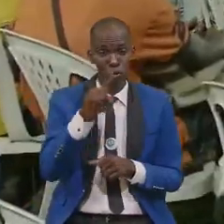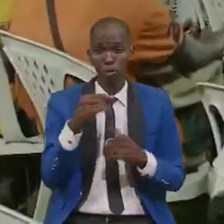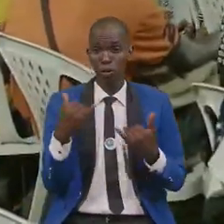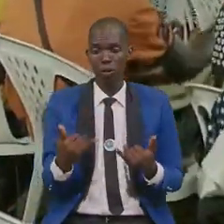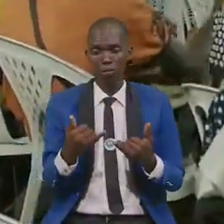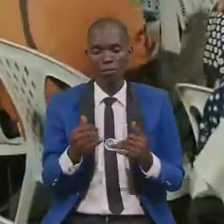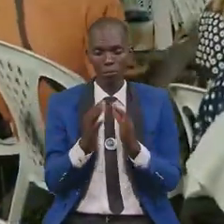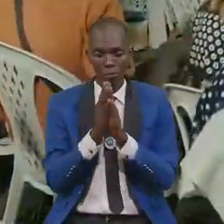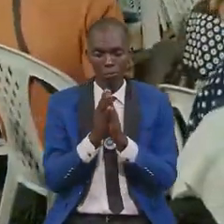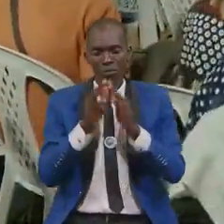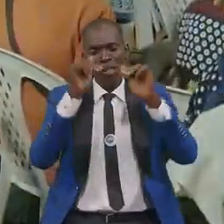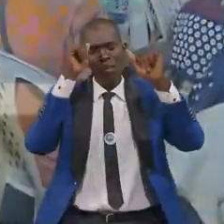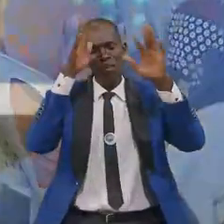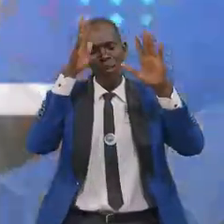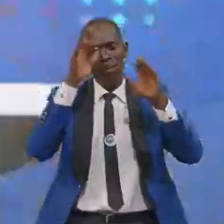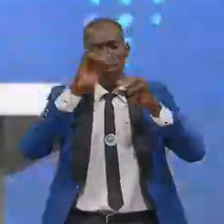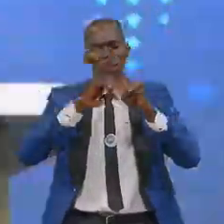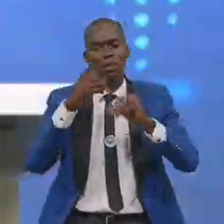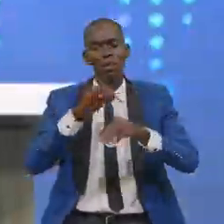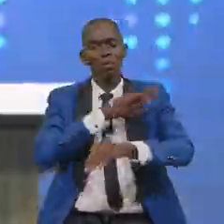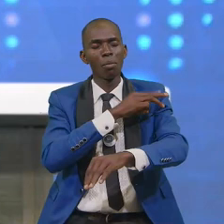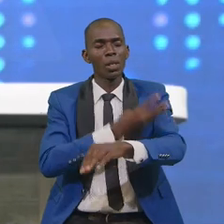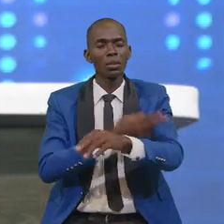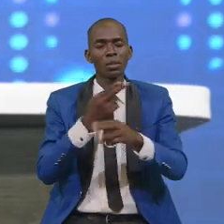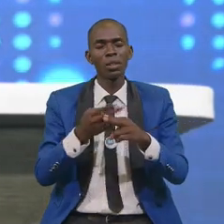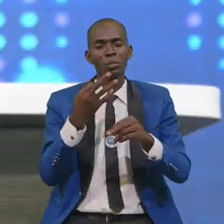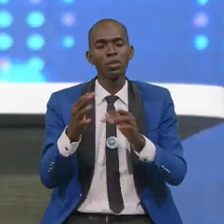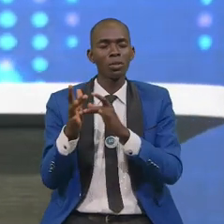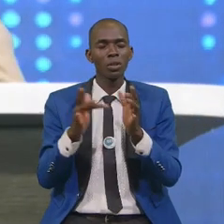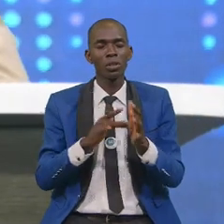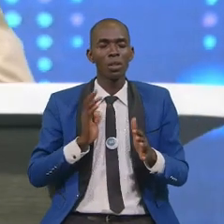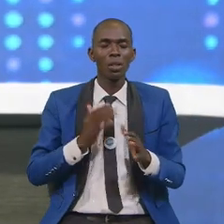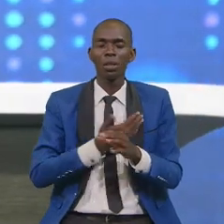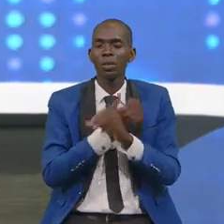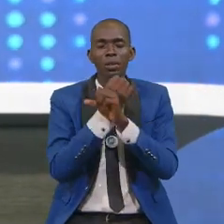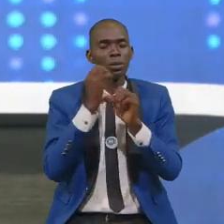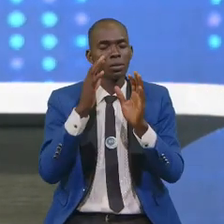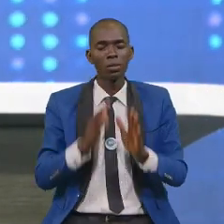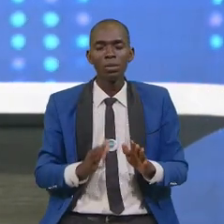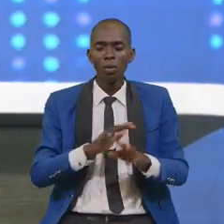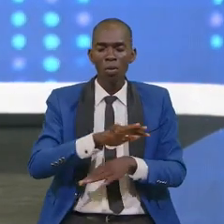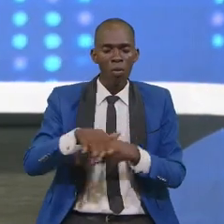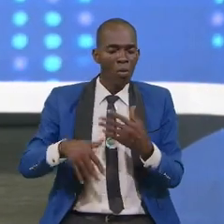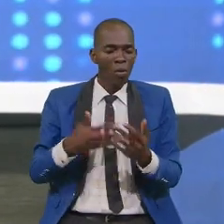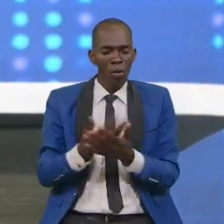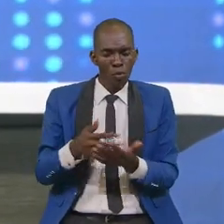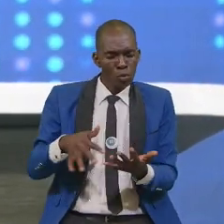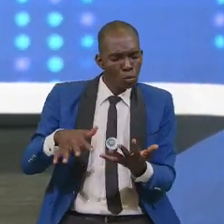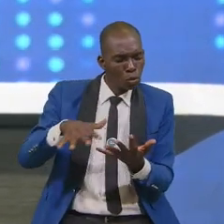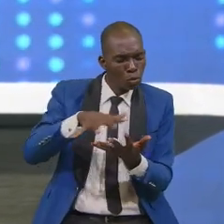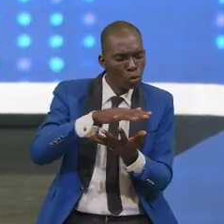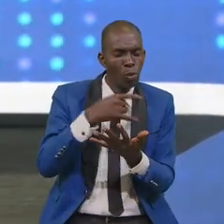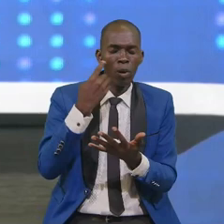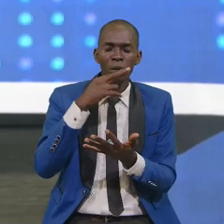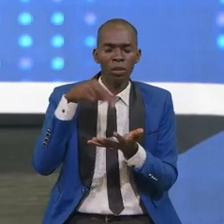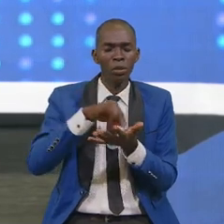Father, in the mighty name of Jesus, our Savior, all these who are standing, they believe